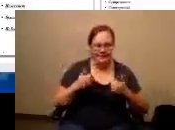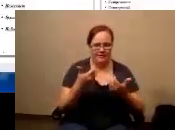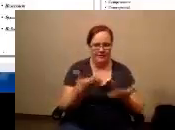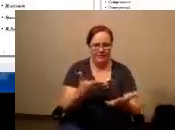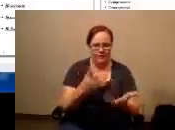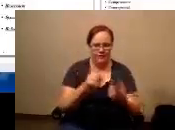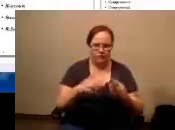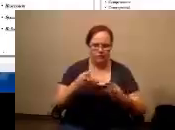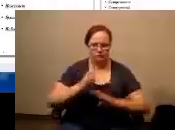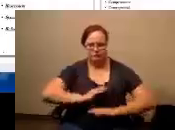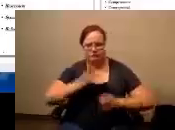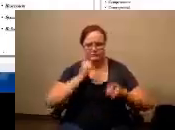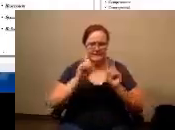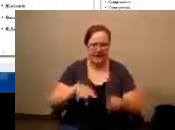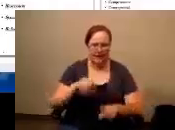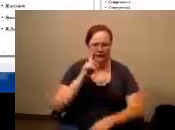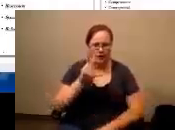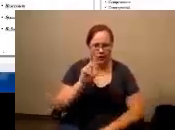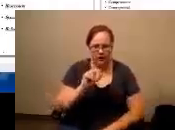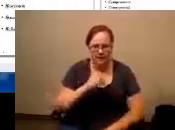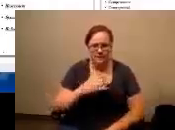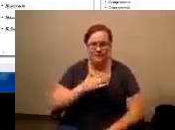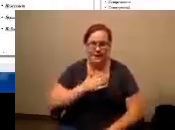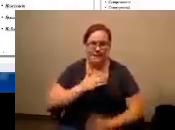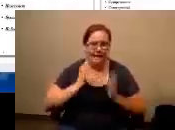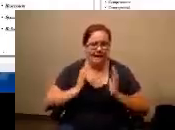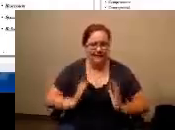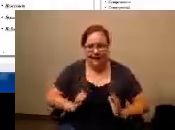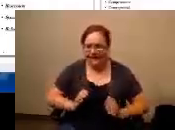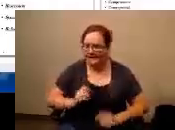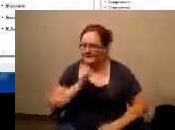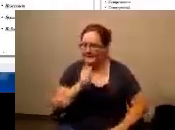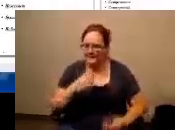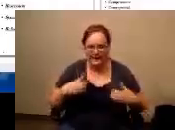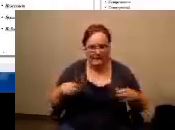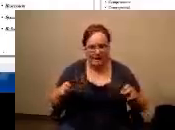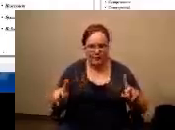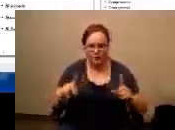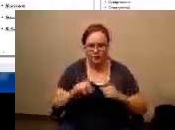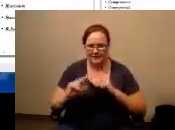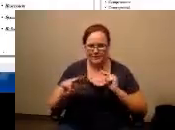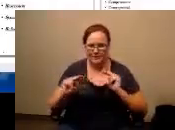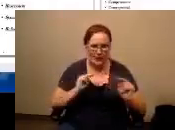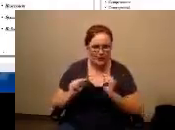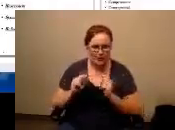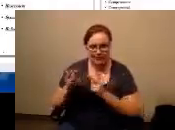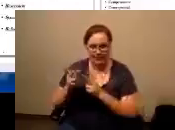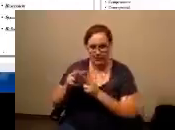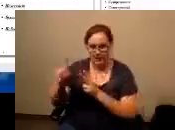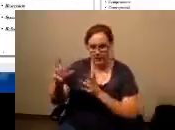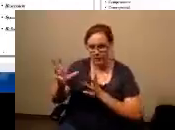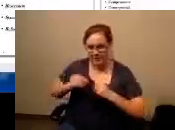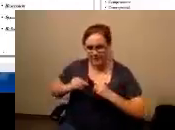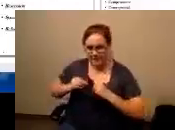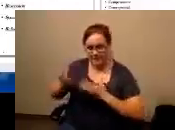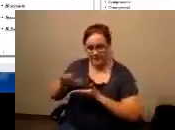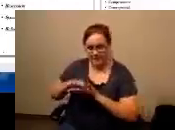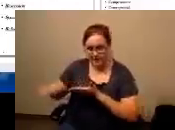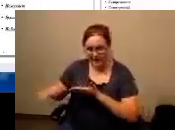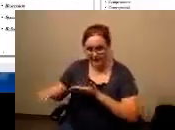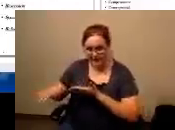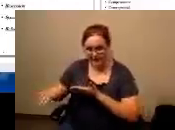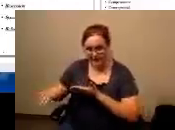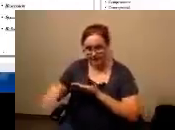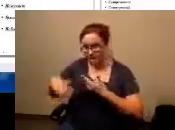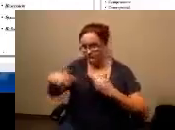for 30. And my client didn't have a chance to negotiate. They either had to accept the check, sell it,